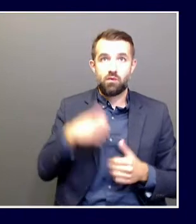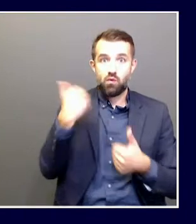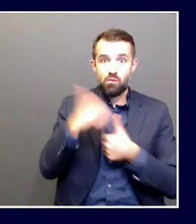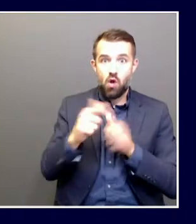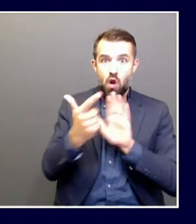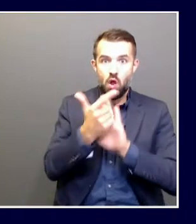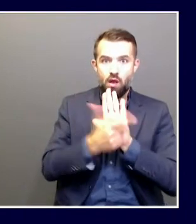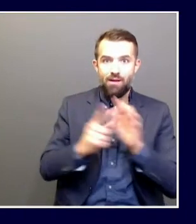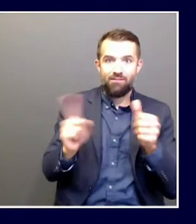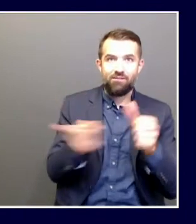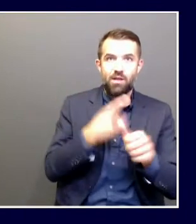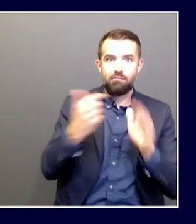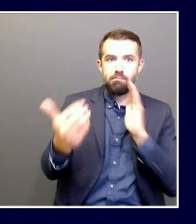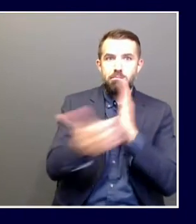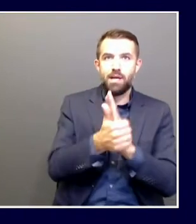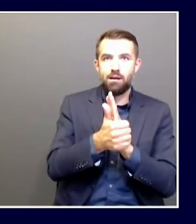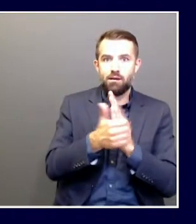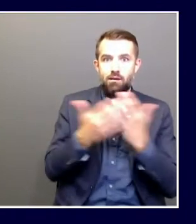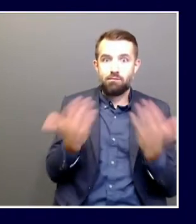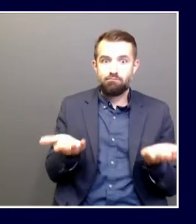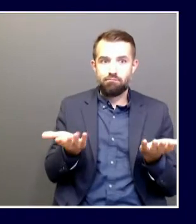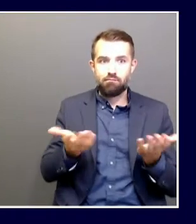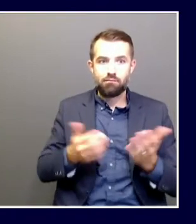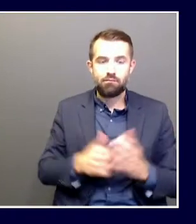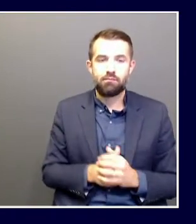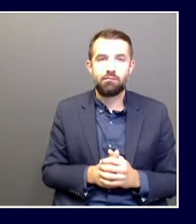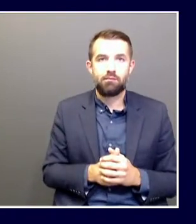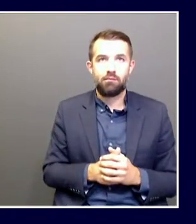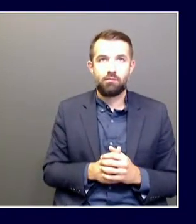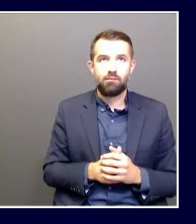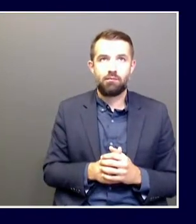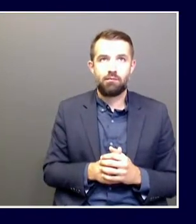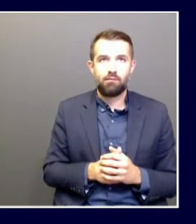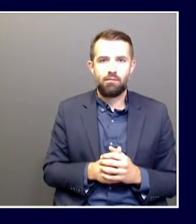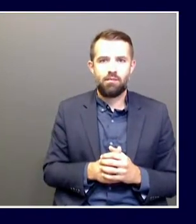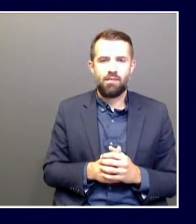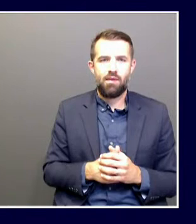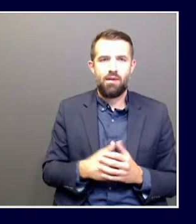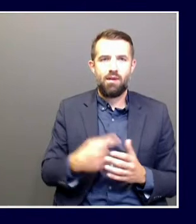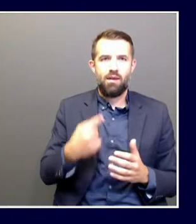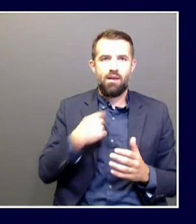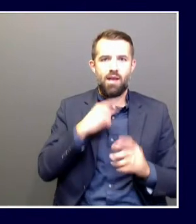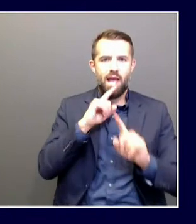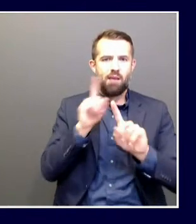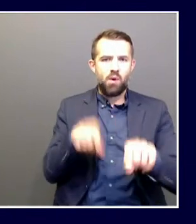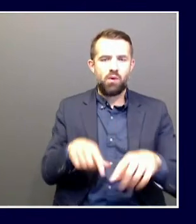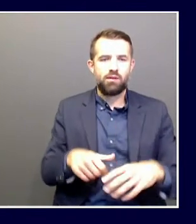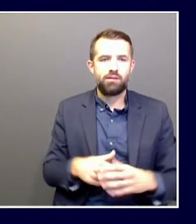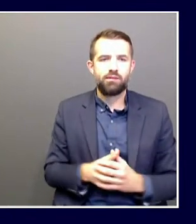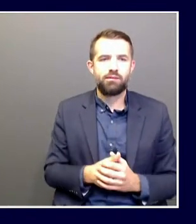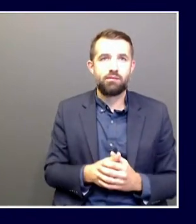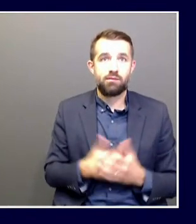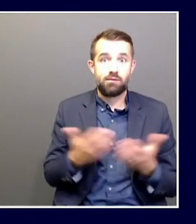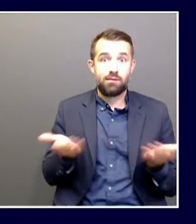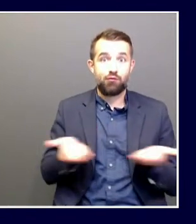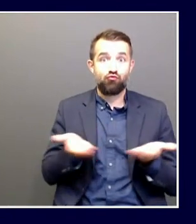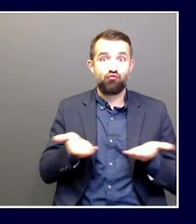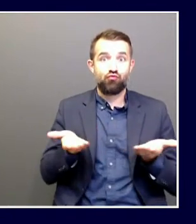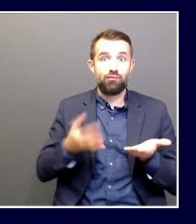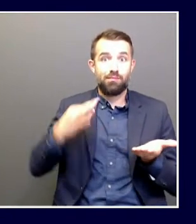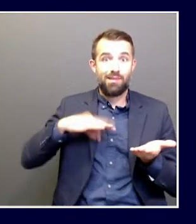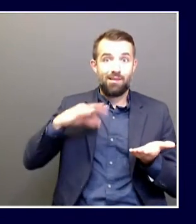So maybe I will answer that one and just say, we have made a choice here in the state of Maine to do these